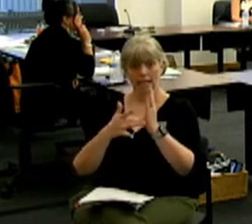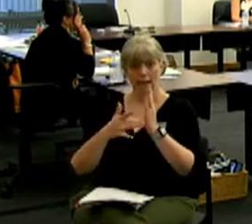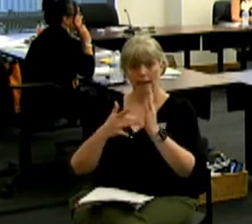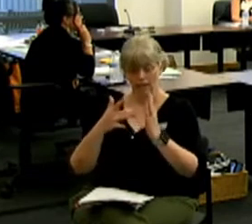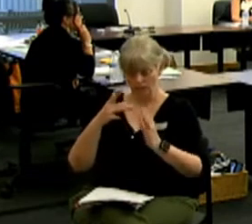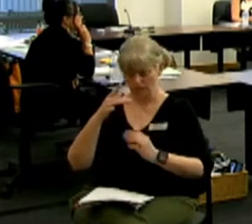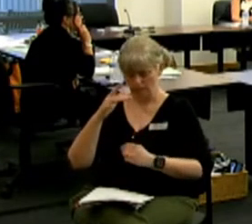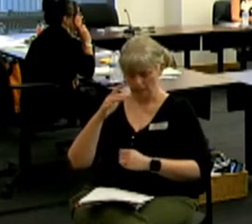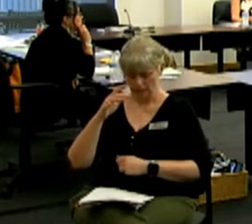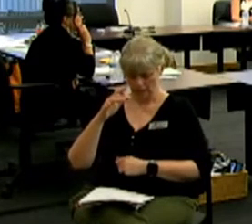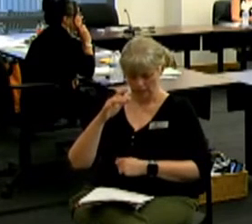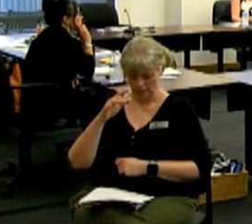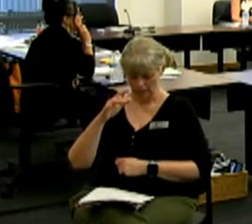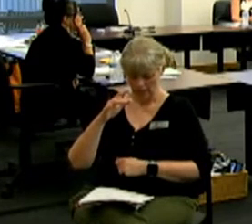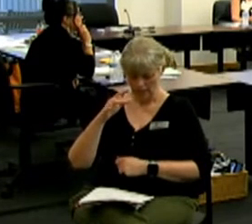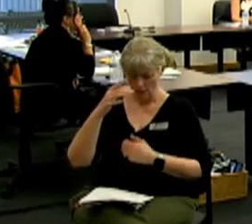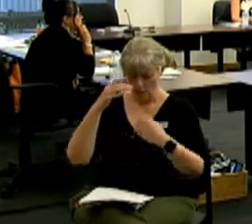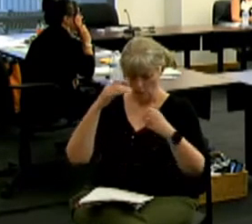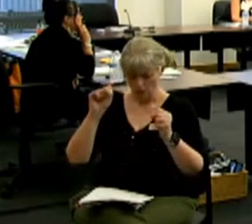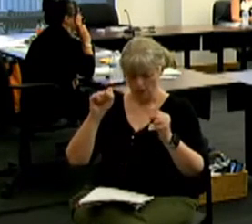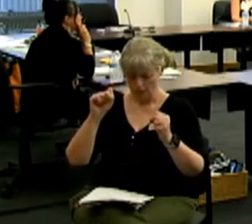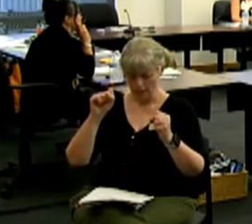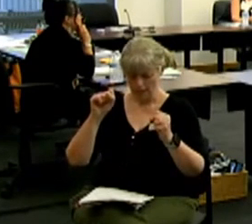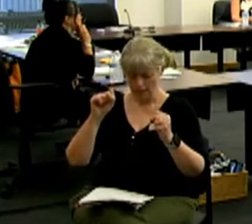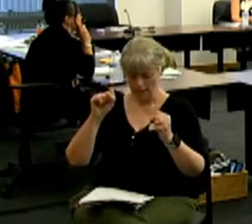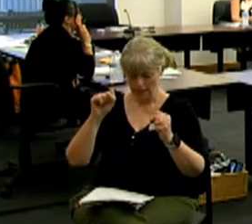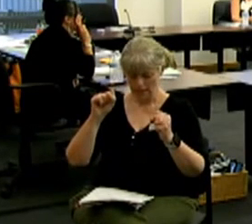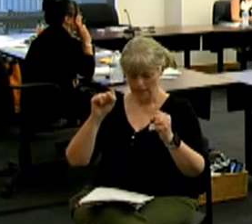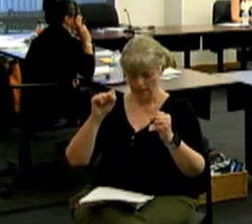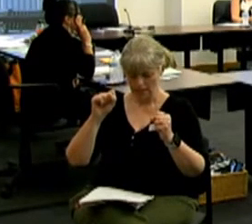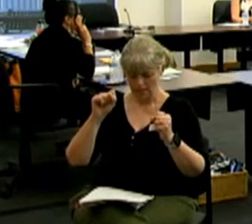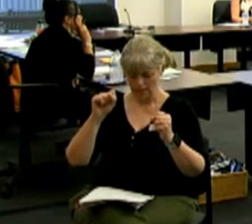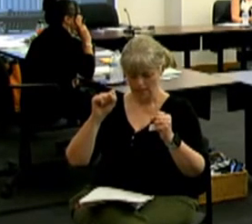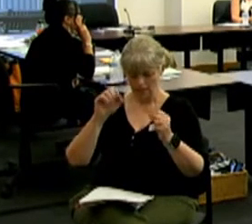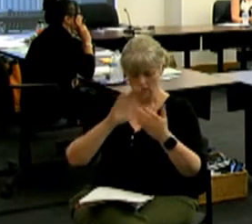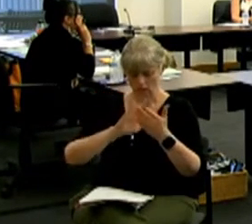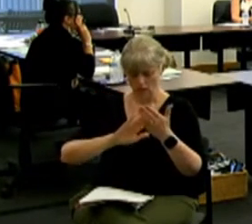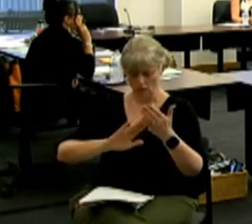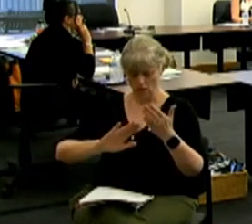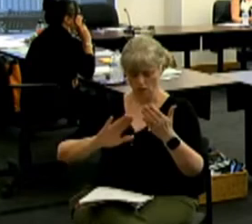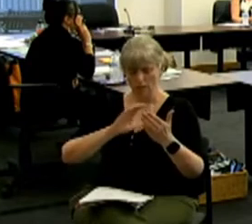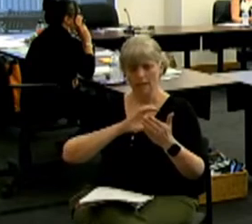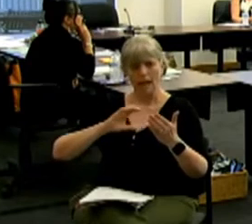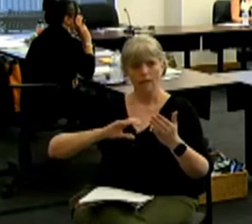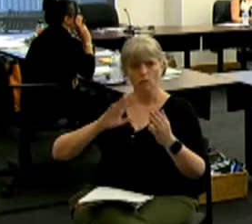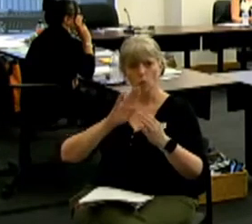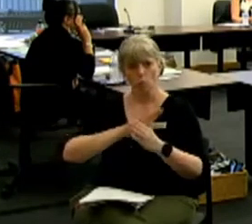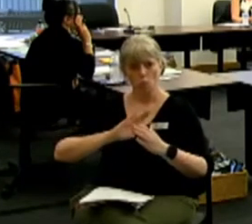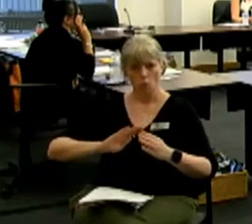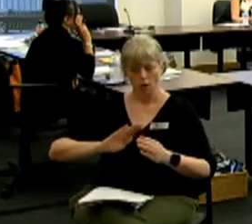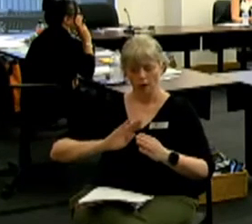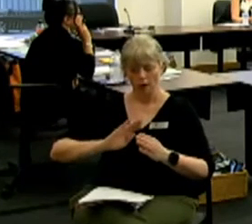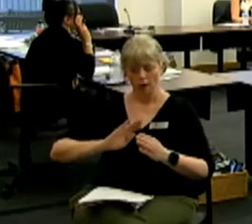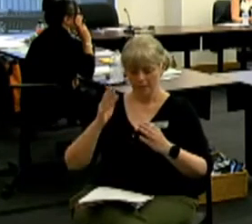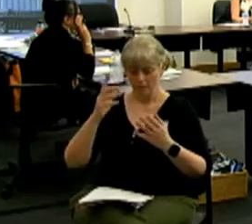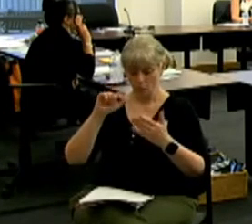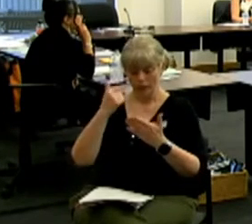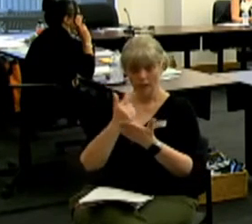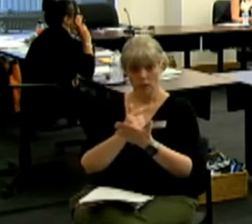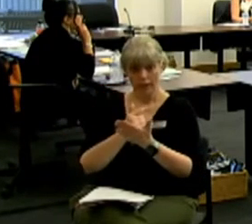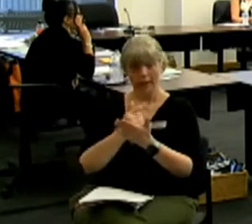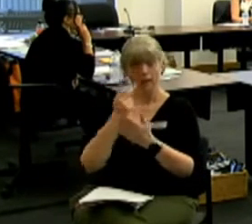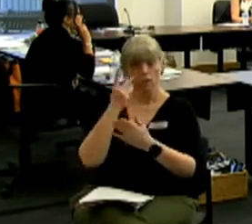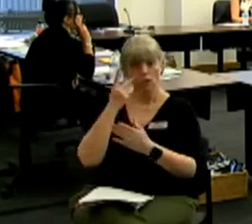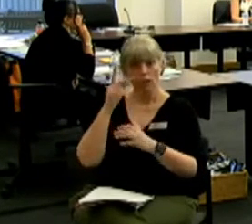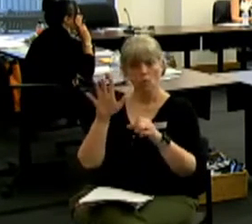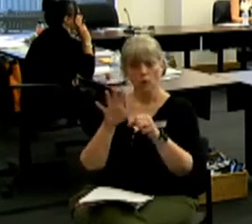of the OPT Club. Skylar is also the vice president of the Collegiate Club Council Board. Upon graduating, Skylar is looking